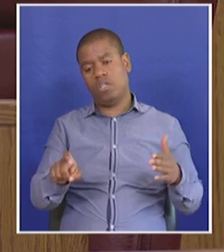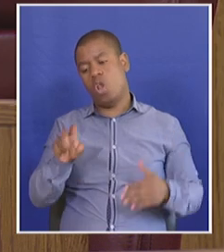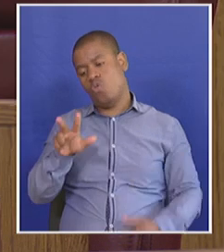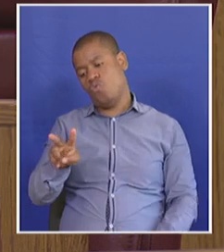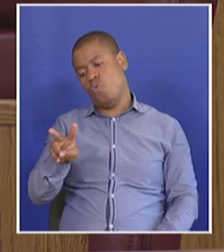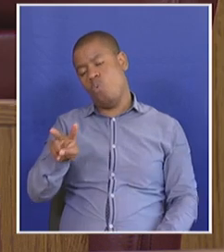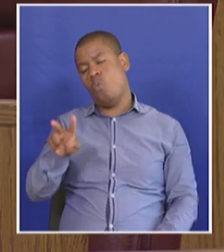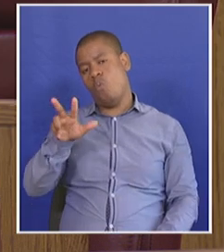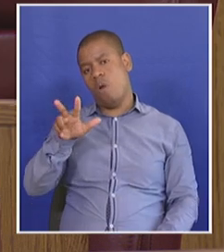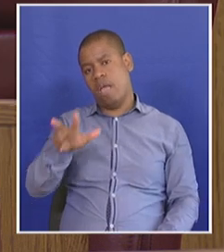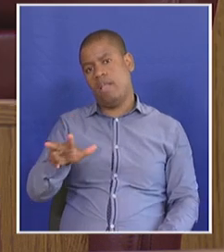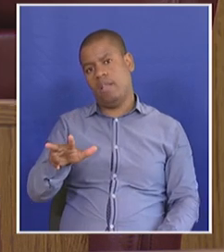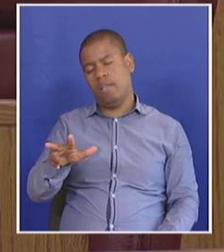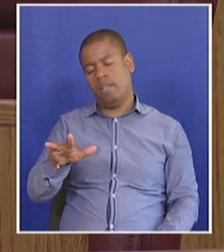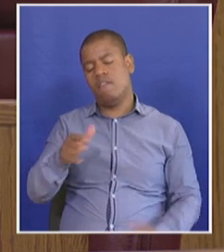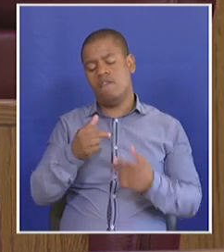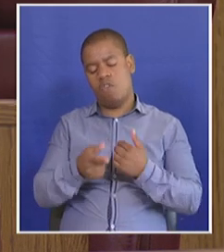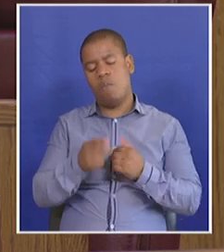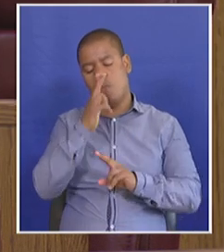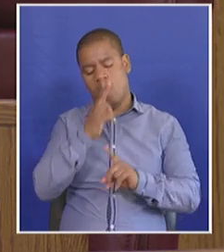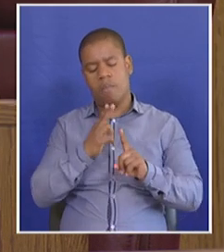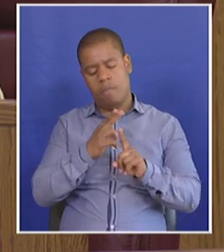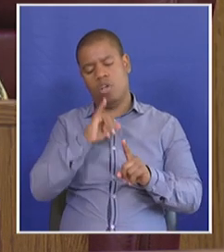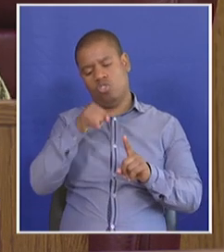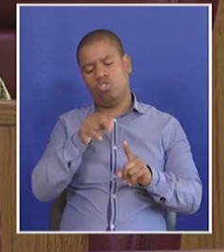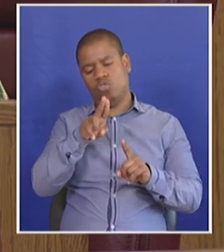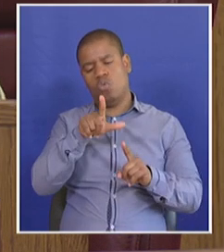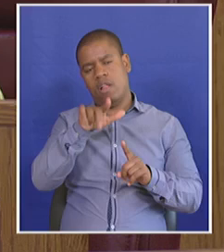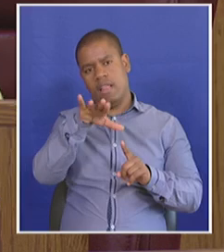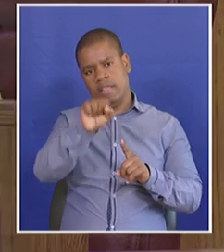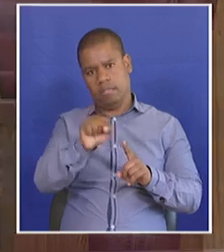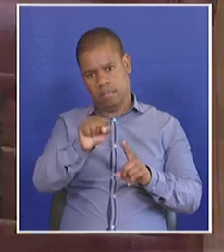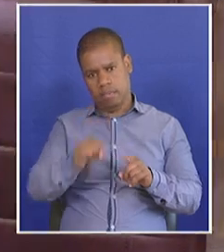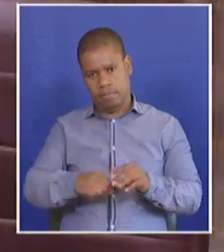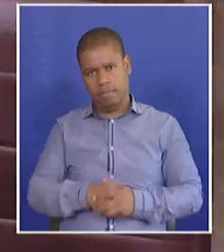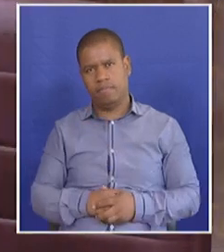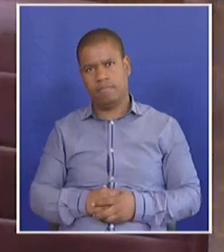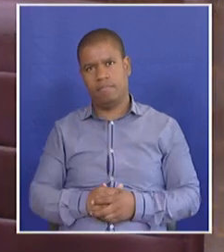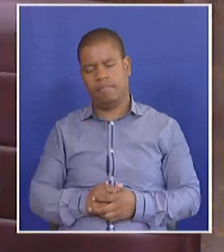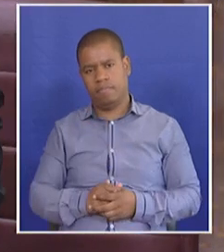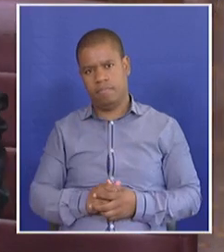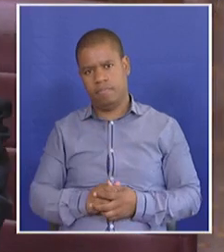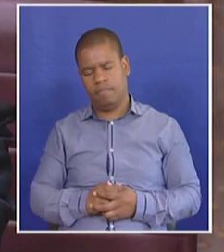by the Honourable Member Julius, to the Honourable Deputy Minister.